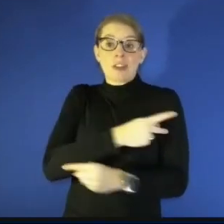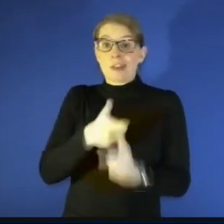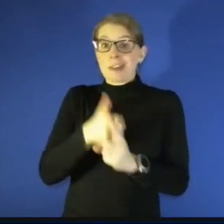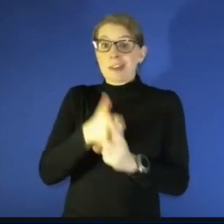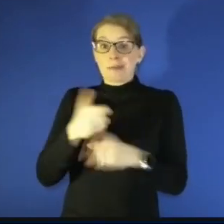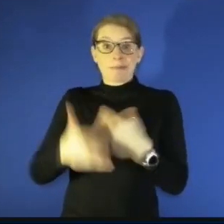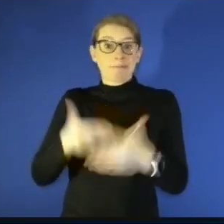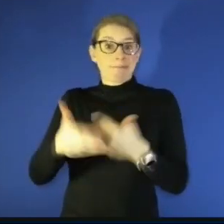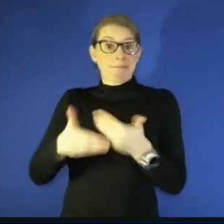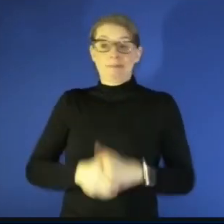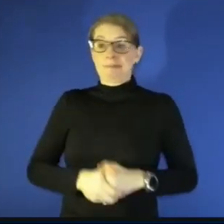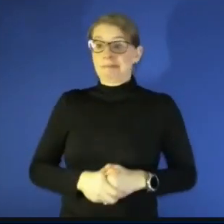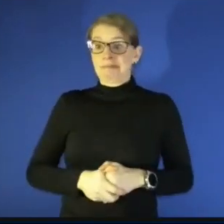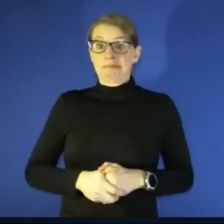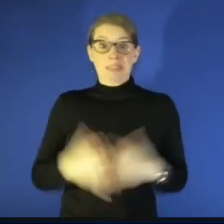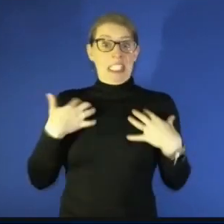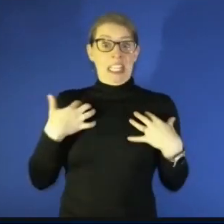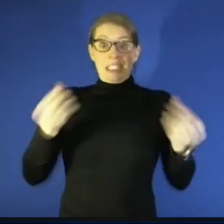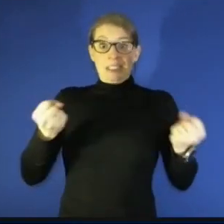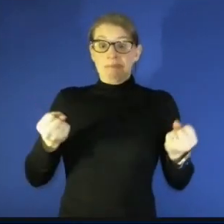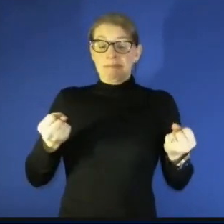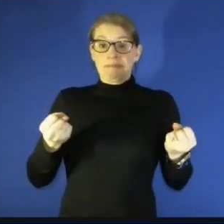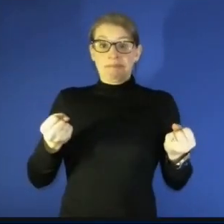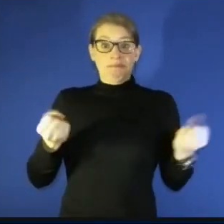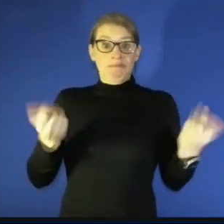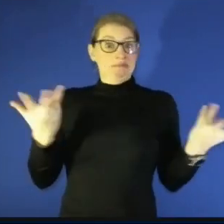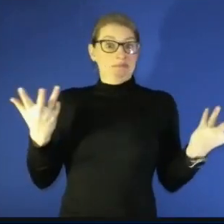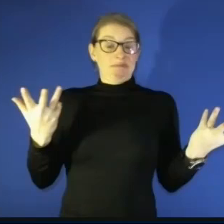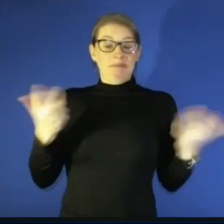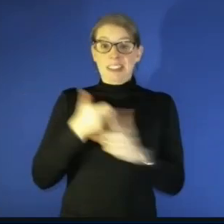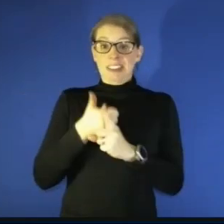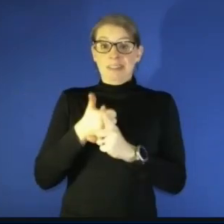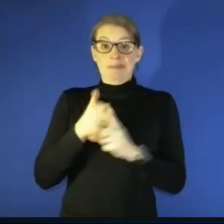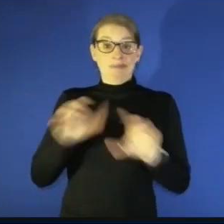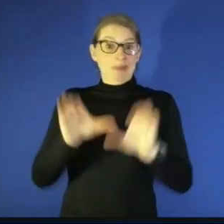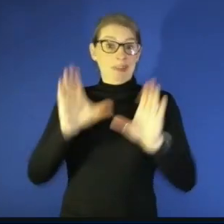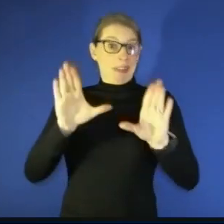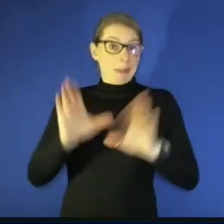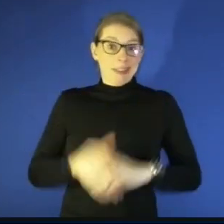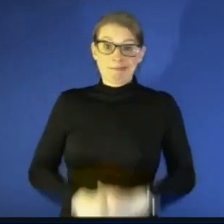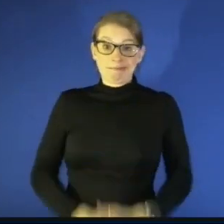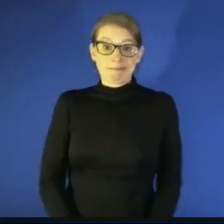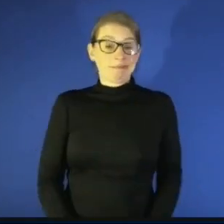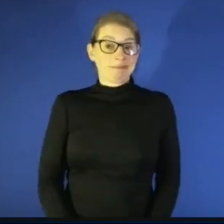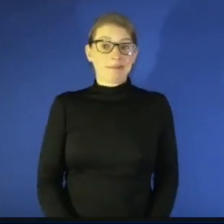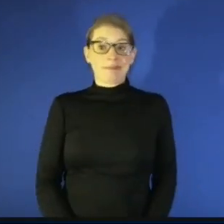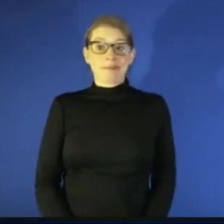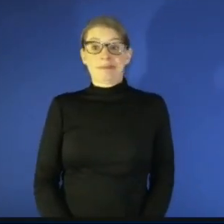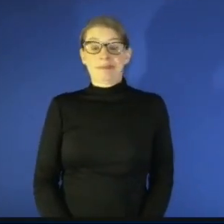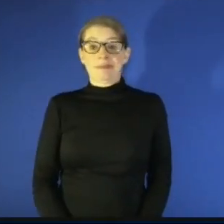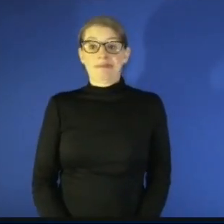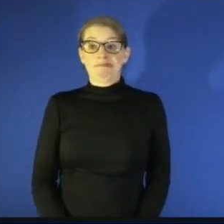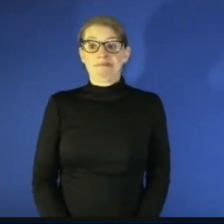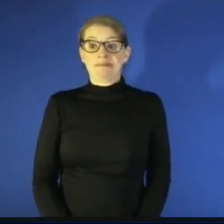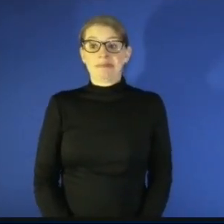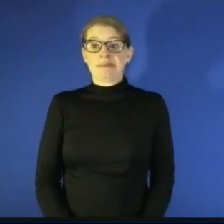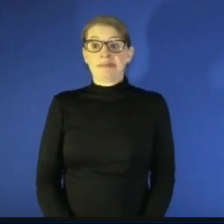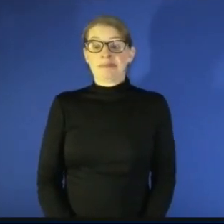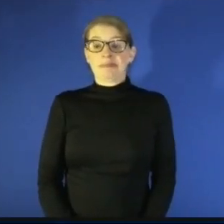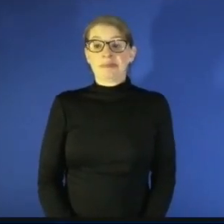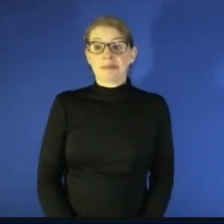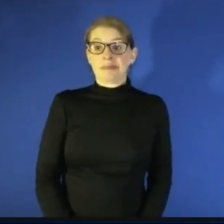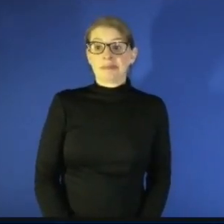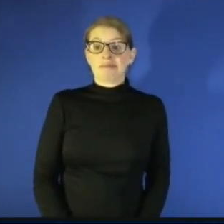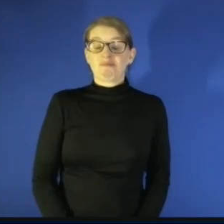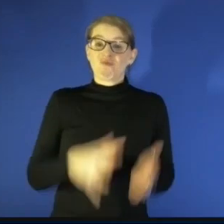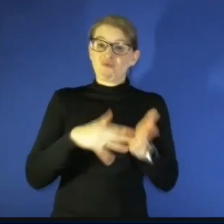been, completely healed. She's doing fabulous. She only has a little bit